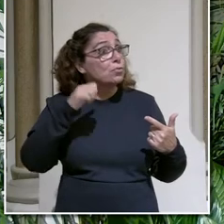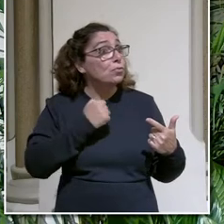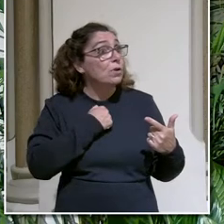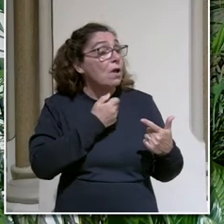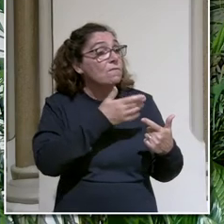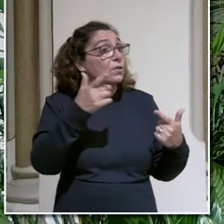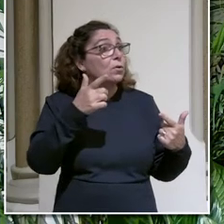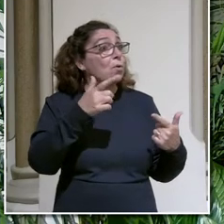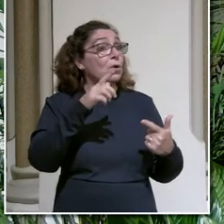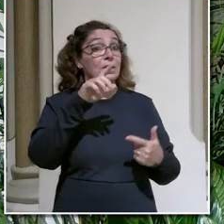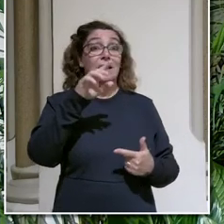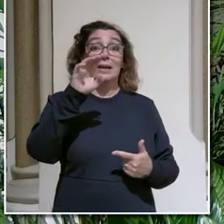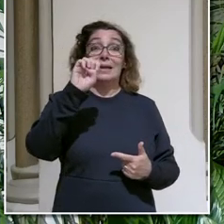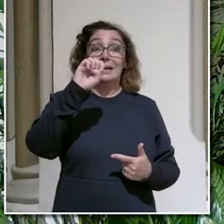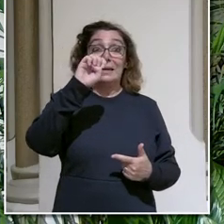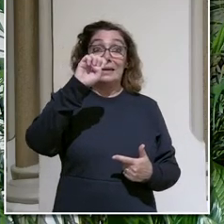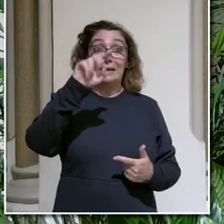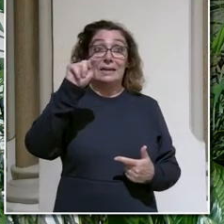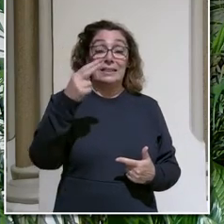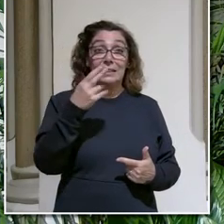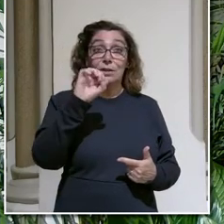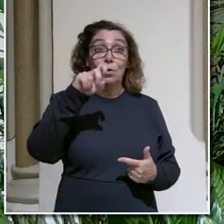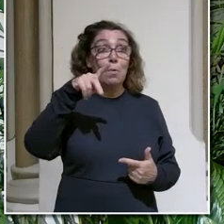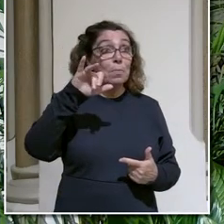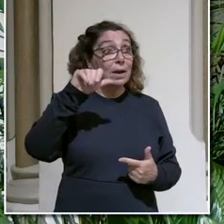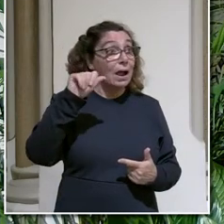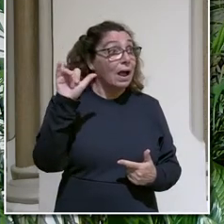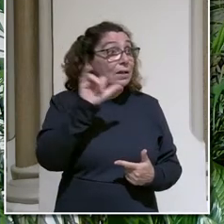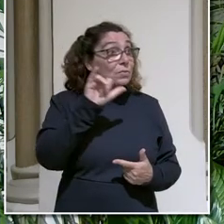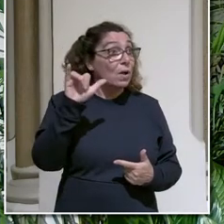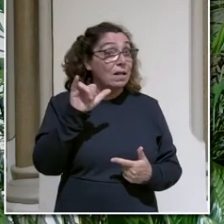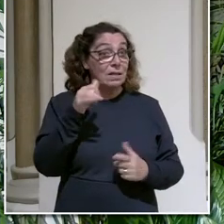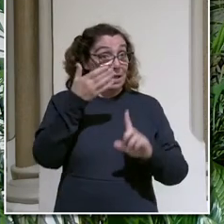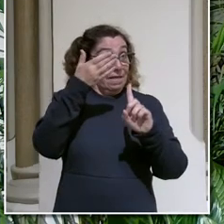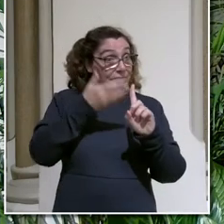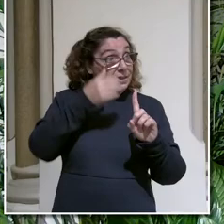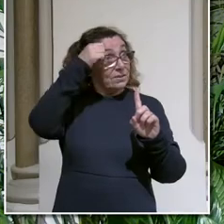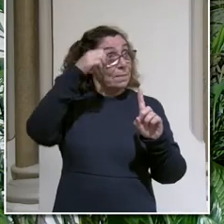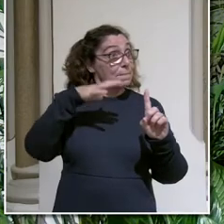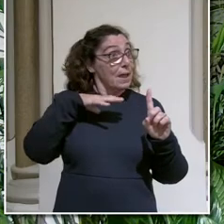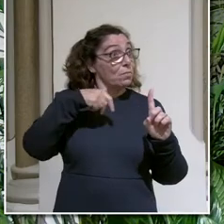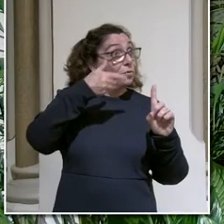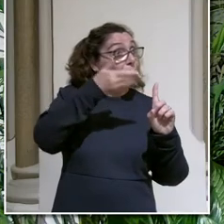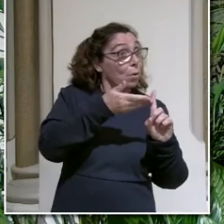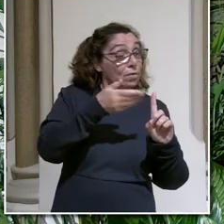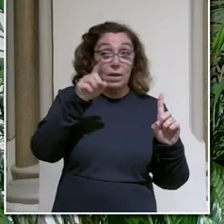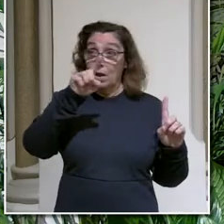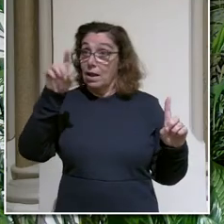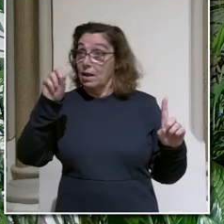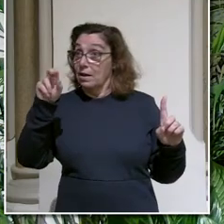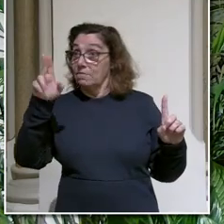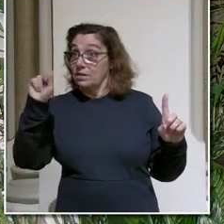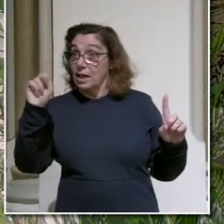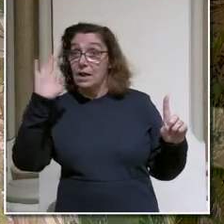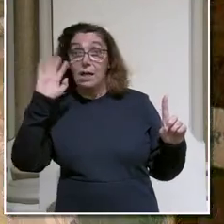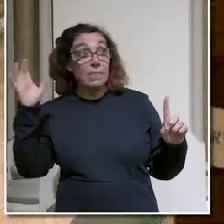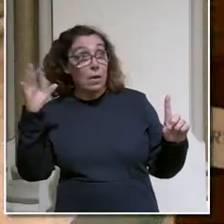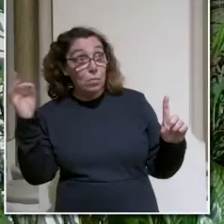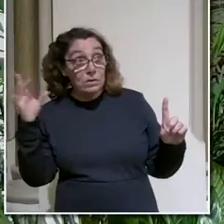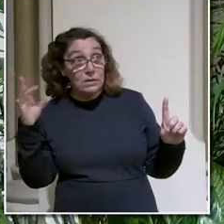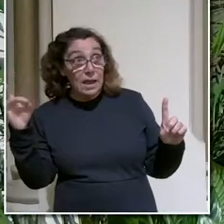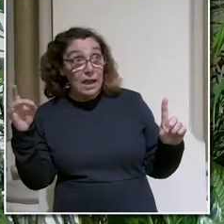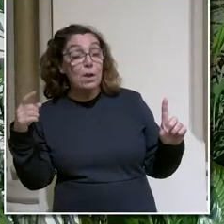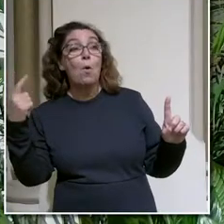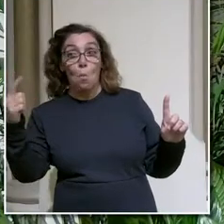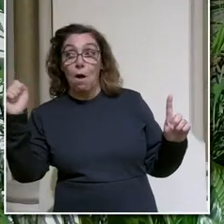Tyre, Ethiopia. This man was born there, and of Zion they shall say,